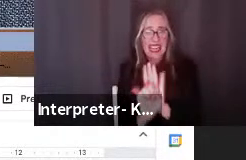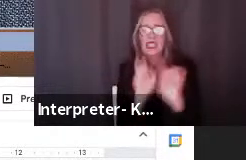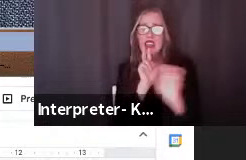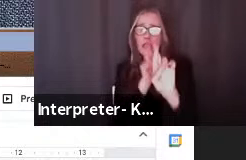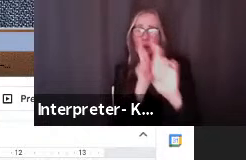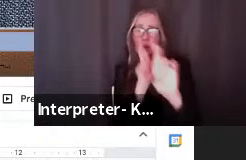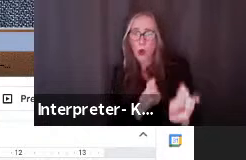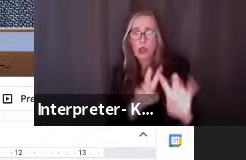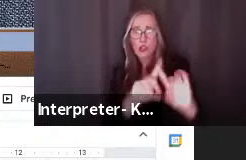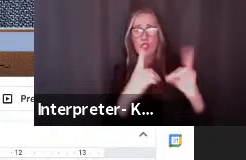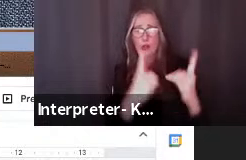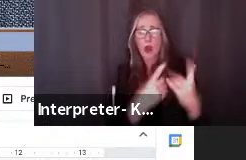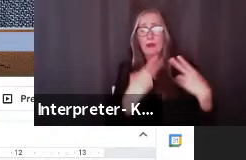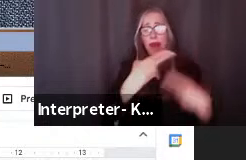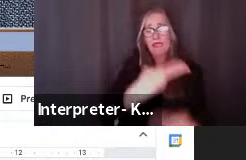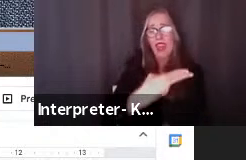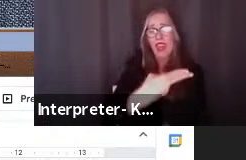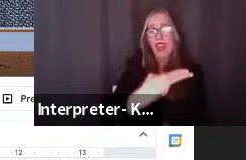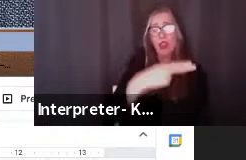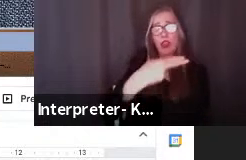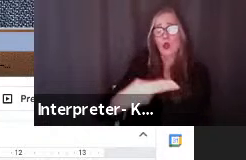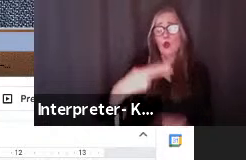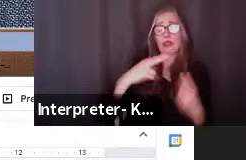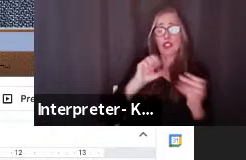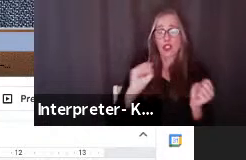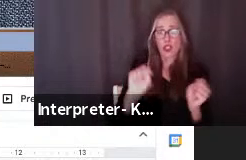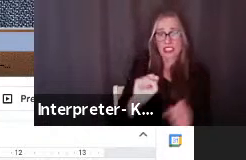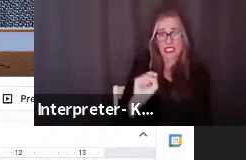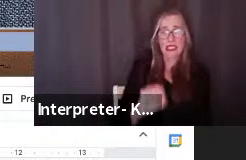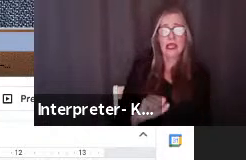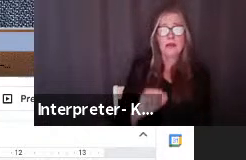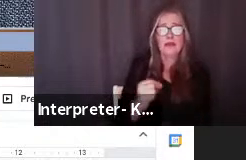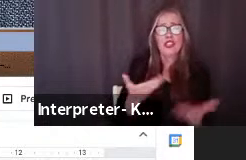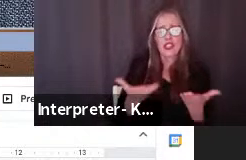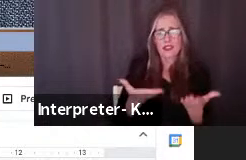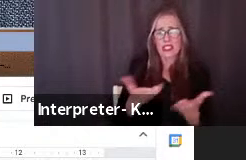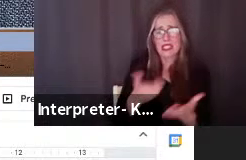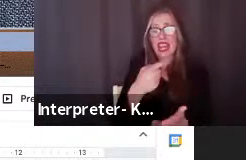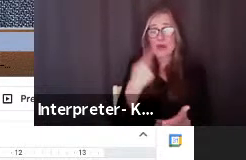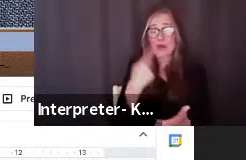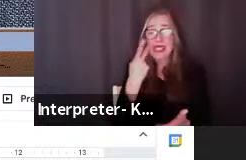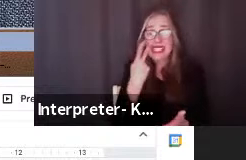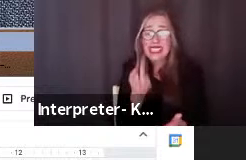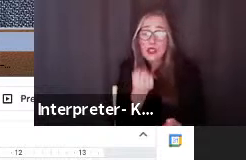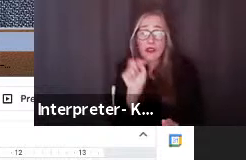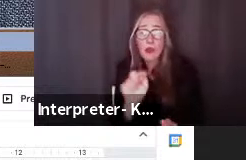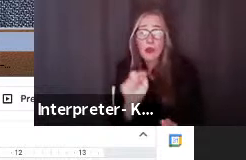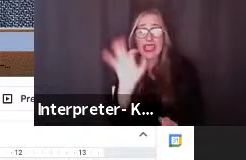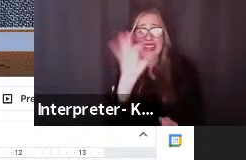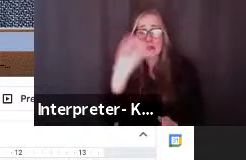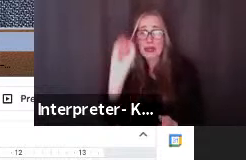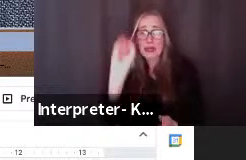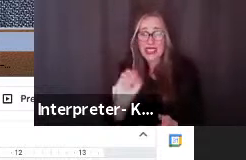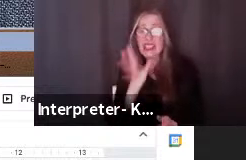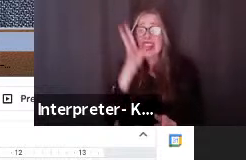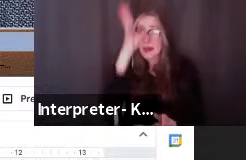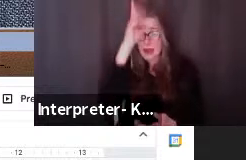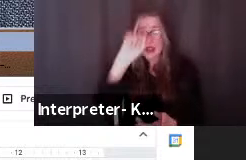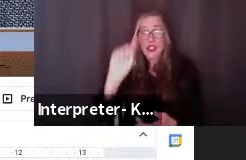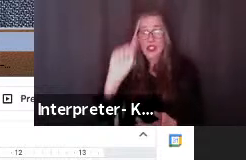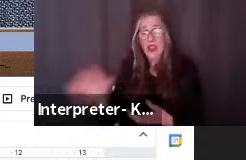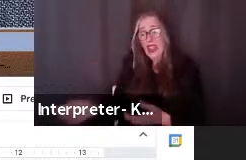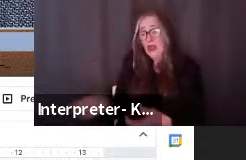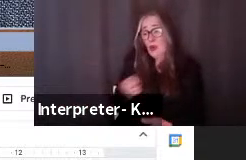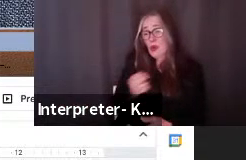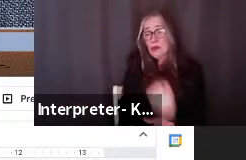human services 17 state sample we looked at in at 12.9 percent of the parent population from whom children were removed were